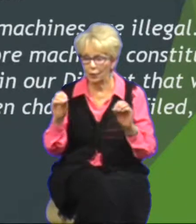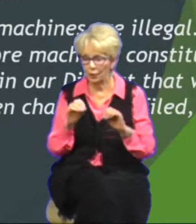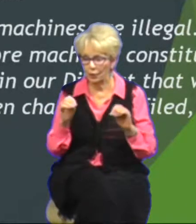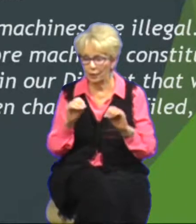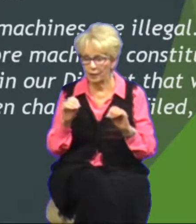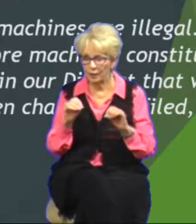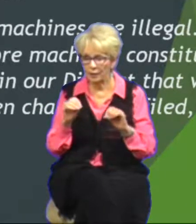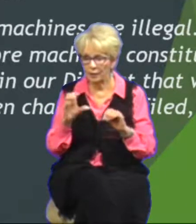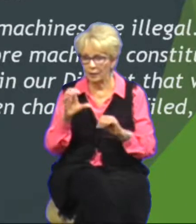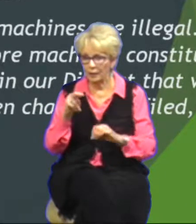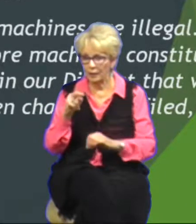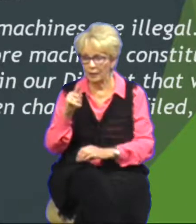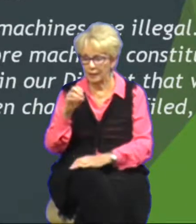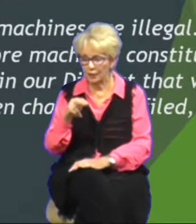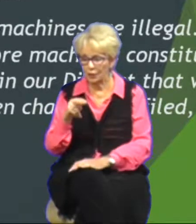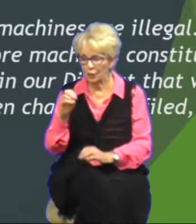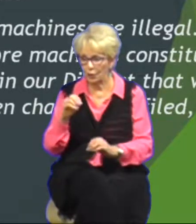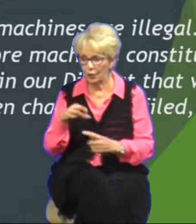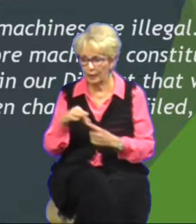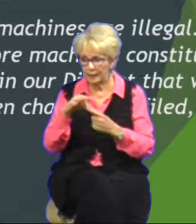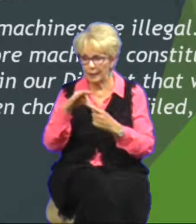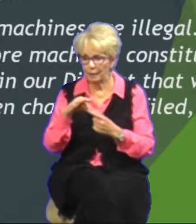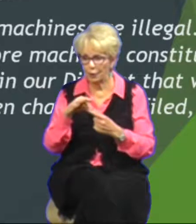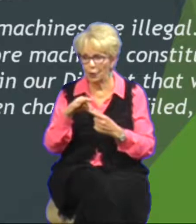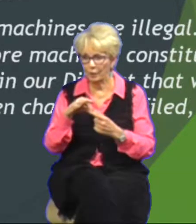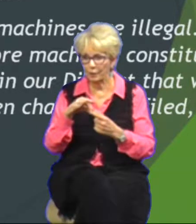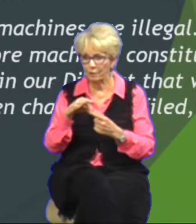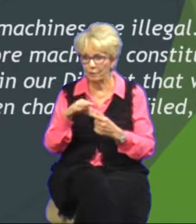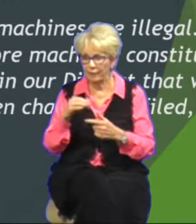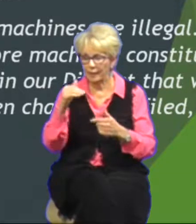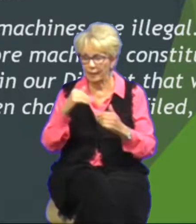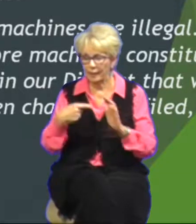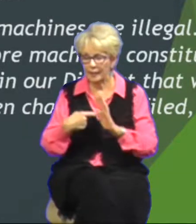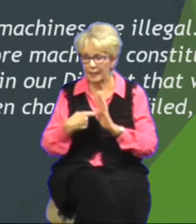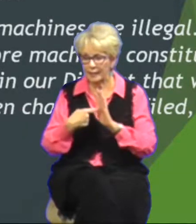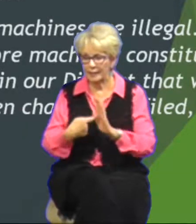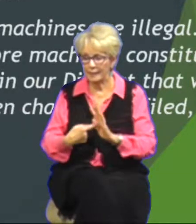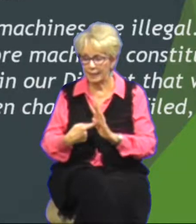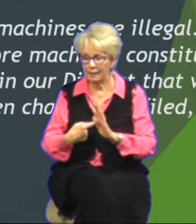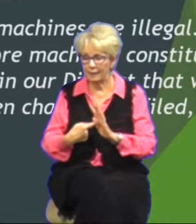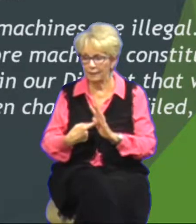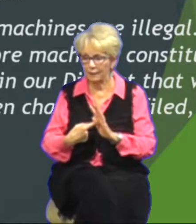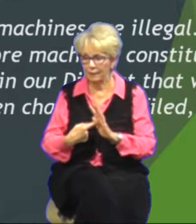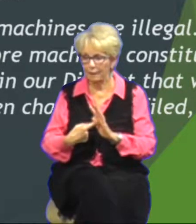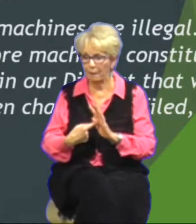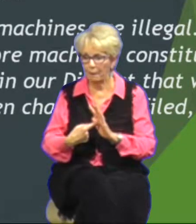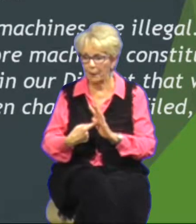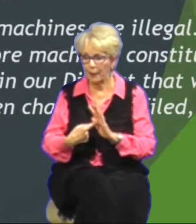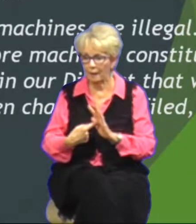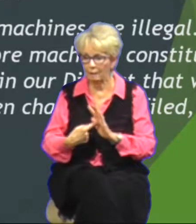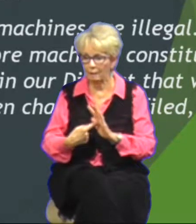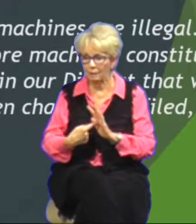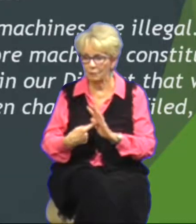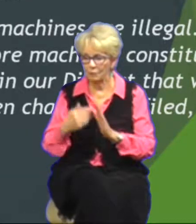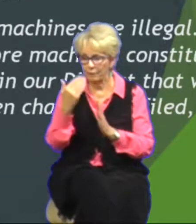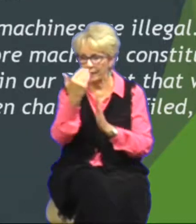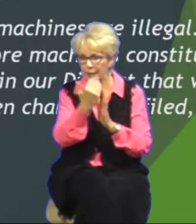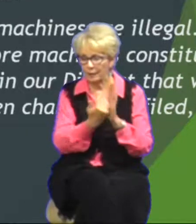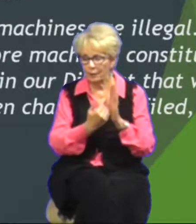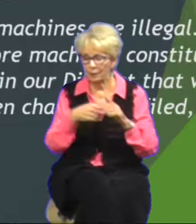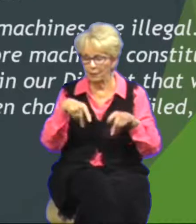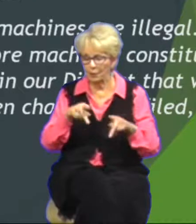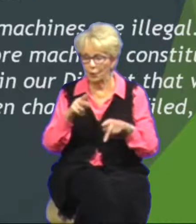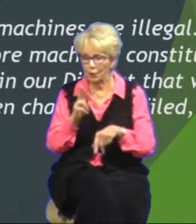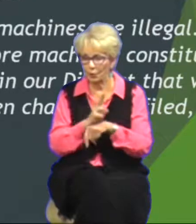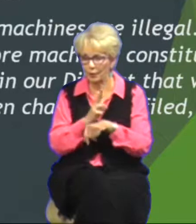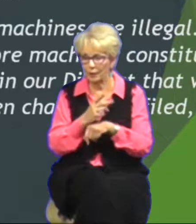no conditions, no exceptions, and in the next slide I'll get to it to show you the list of permitted uses, and